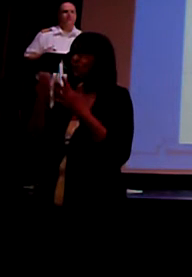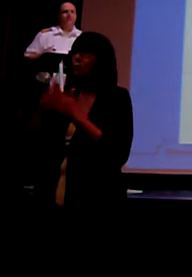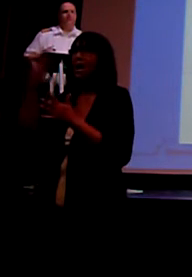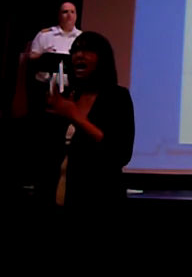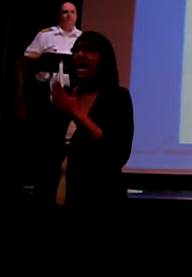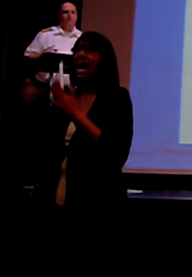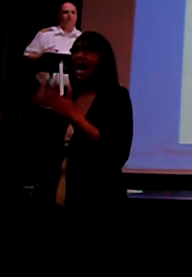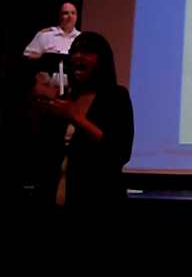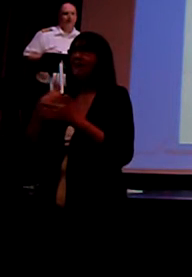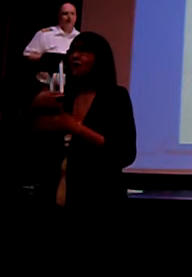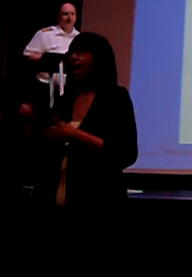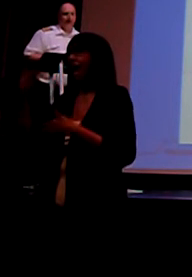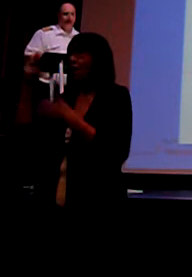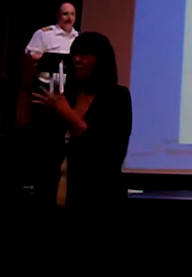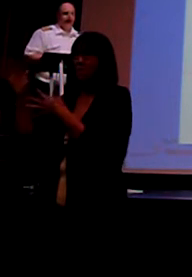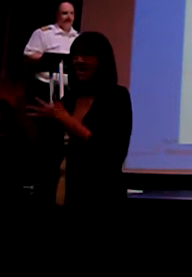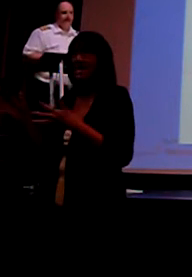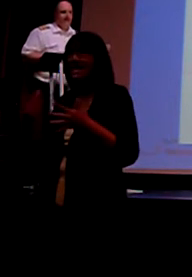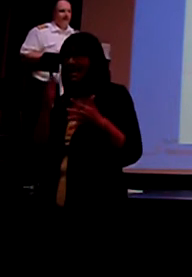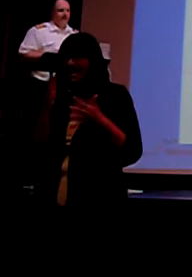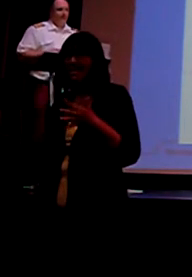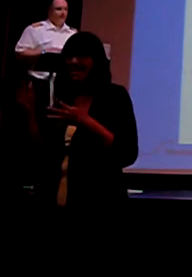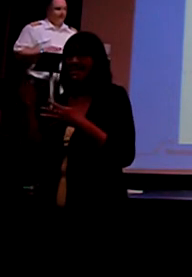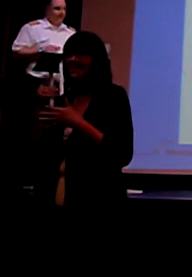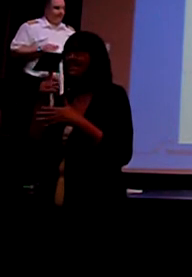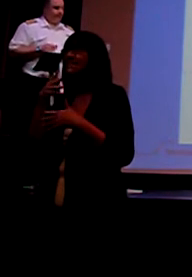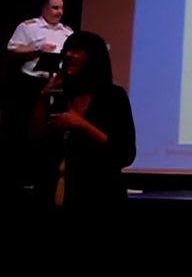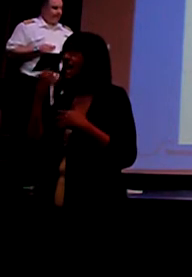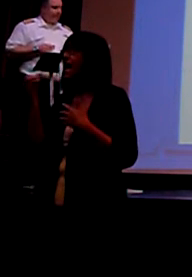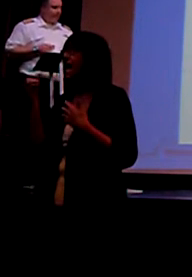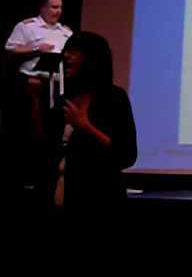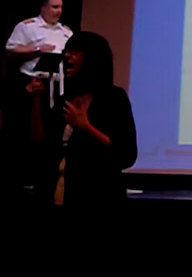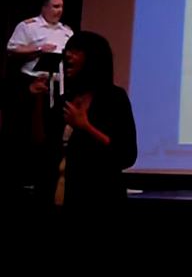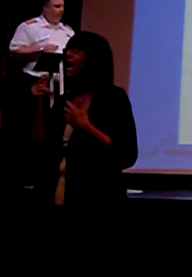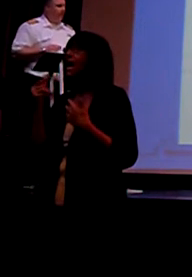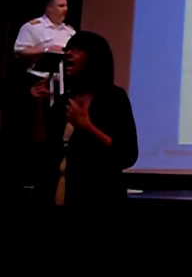called the Mistral. And